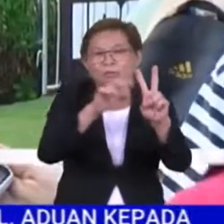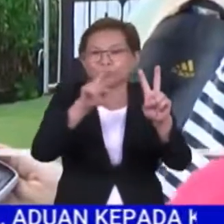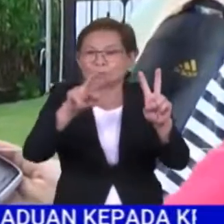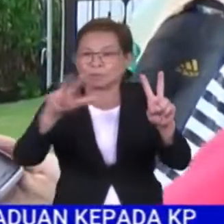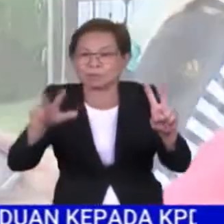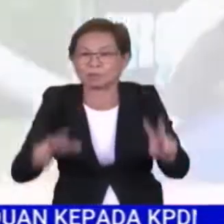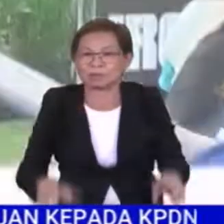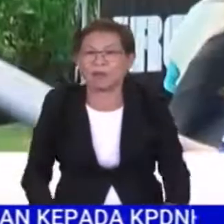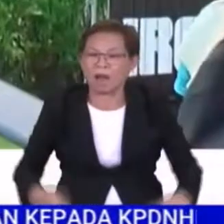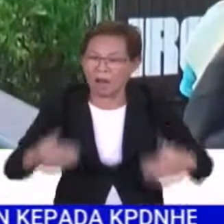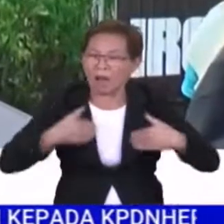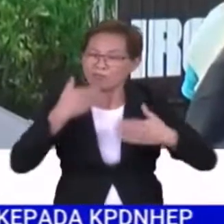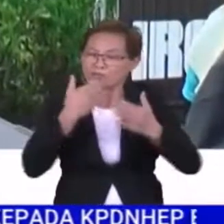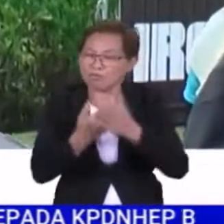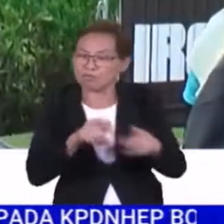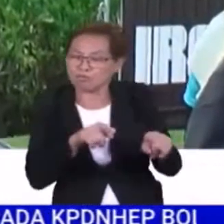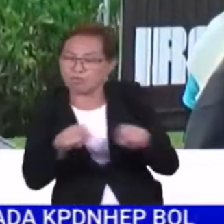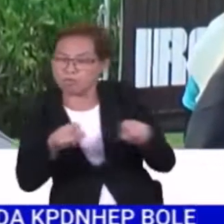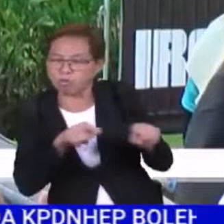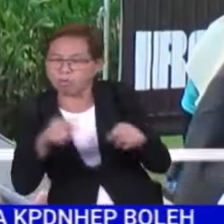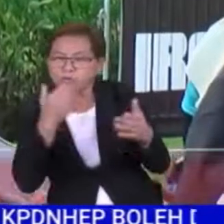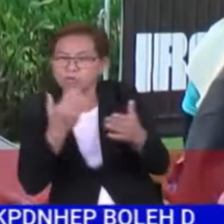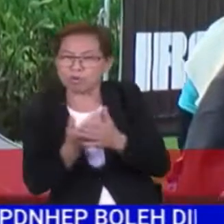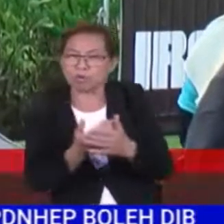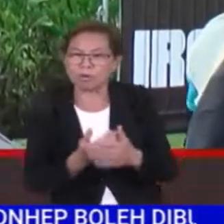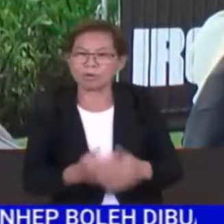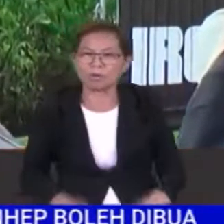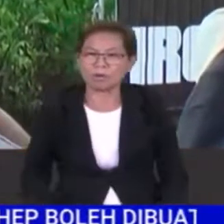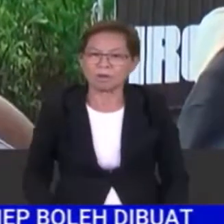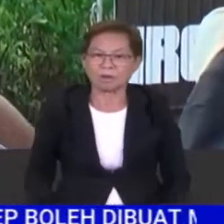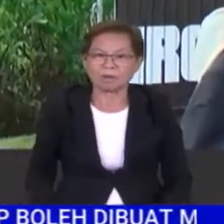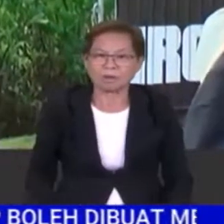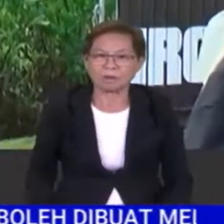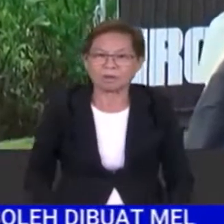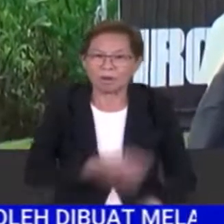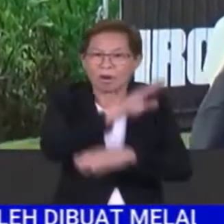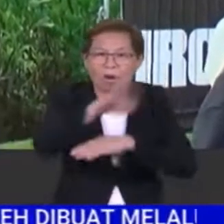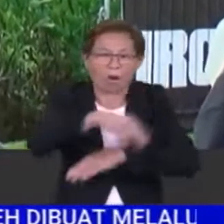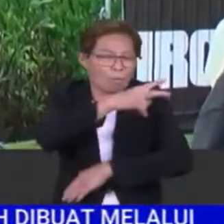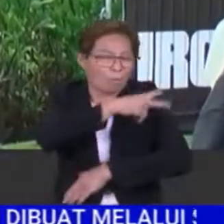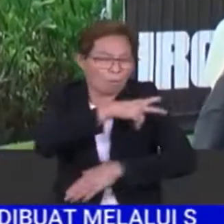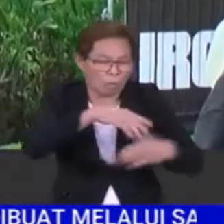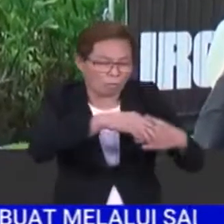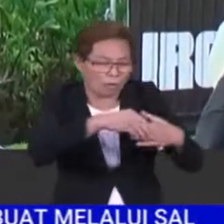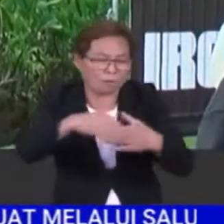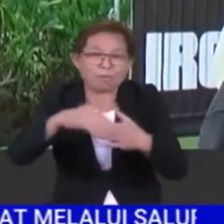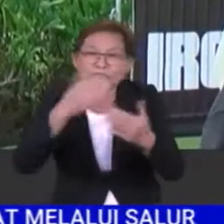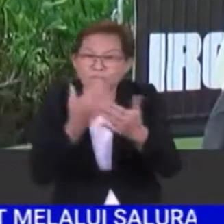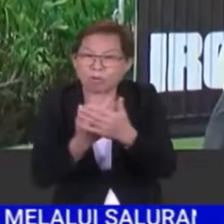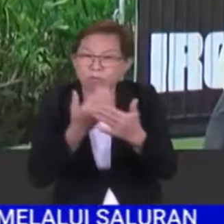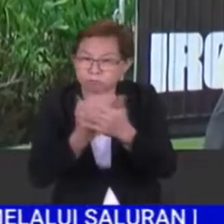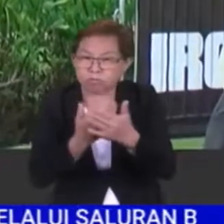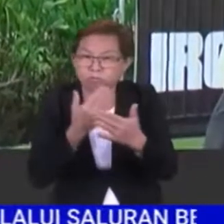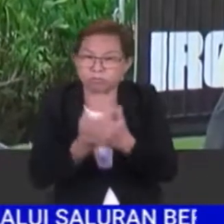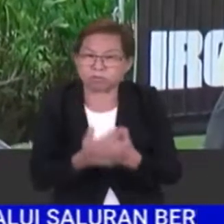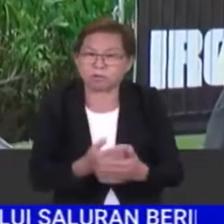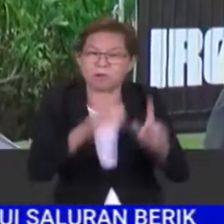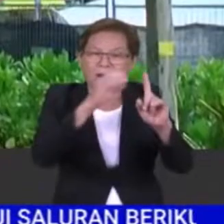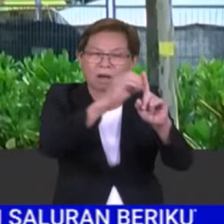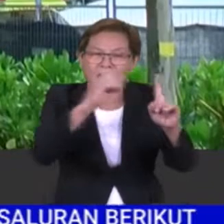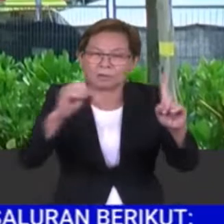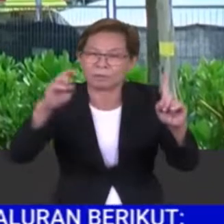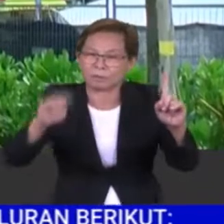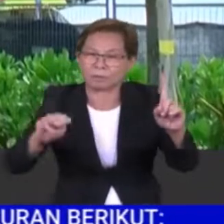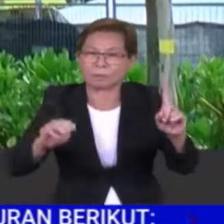I had a really good race today. The race was very well organized. I came out with the bike. All the marshals were guiding me in very well. They were telling me where to go, like 100 meters. If you